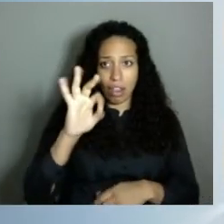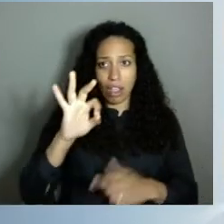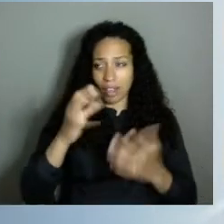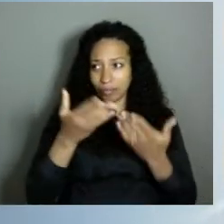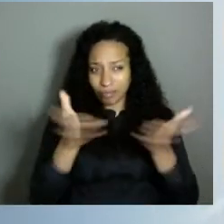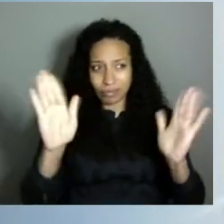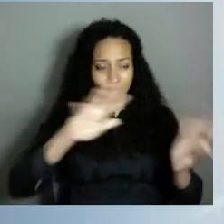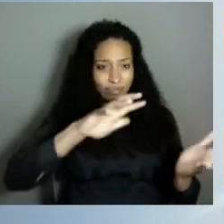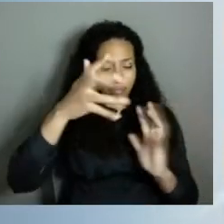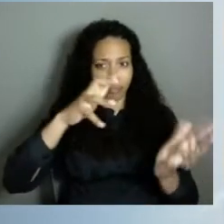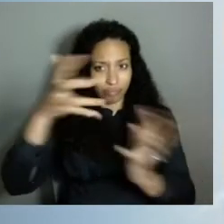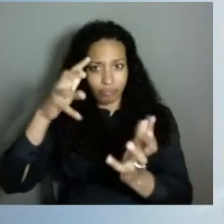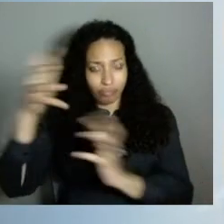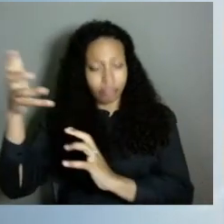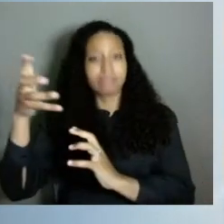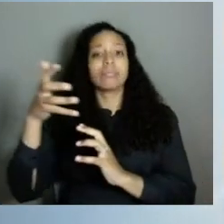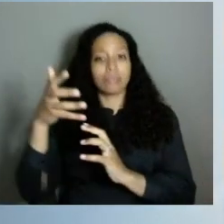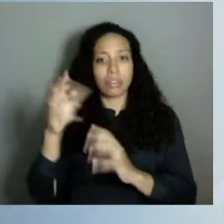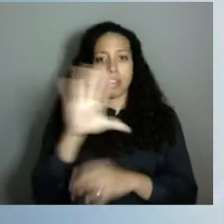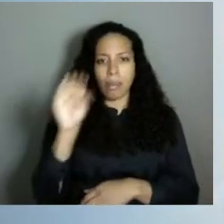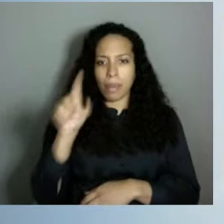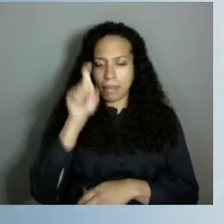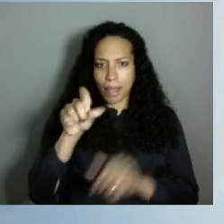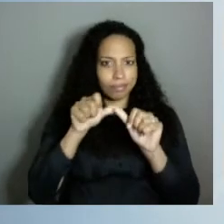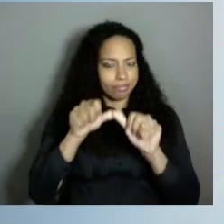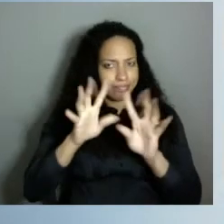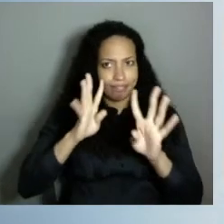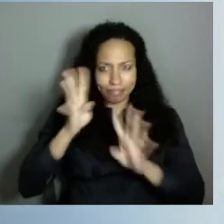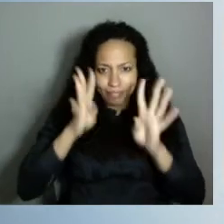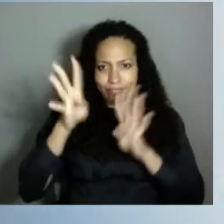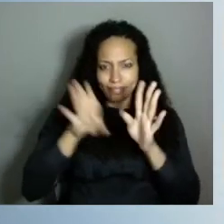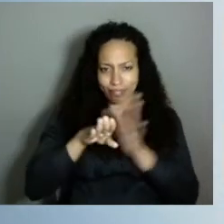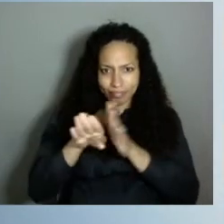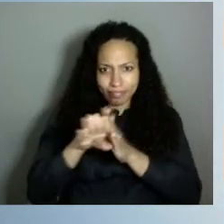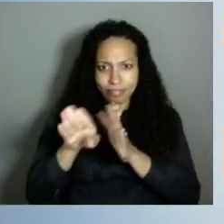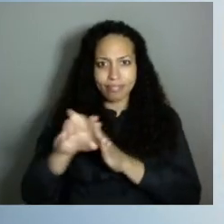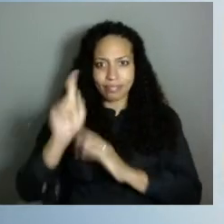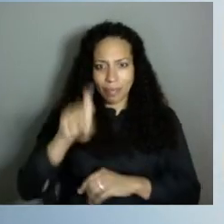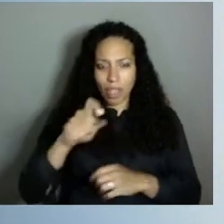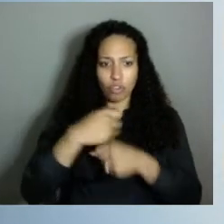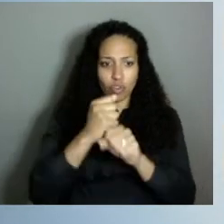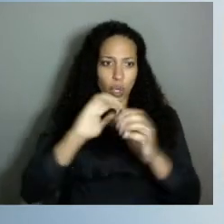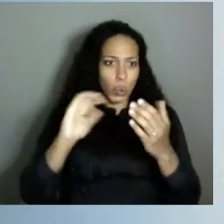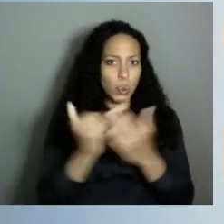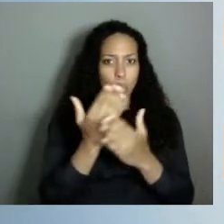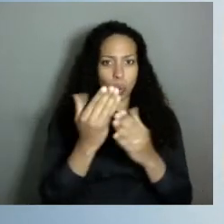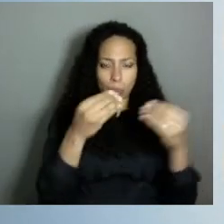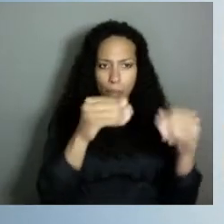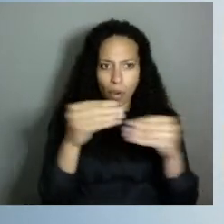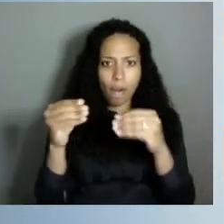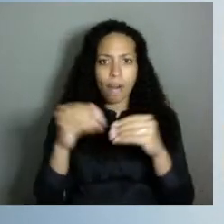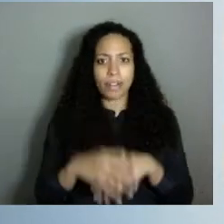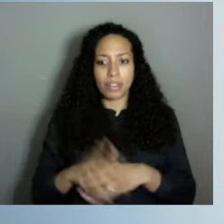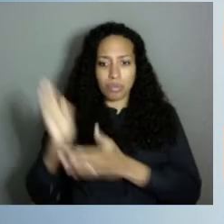must innovate continuously, continuing to create new markets, to continue to bring new experiences to our